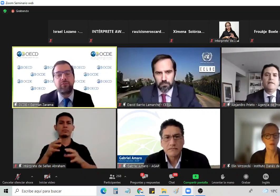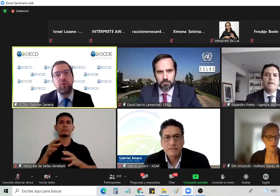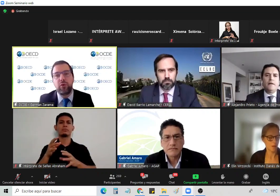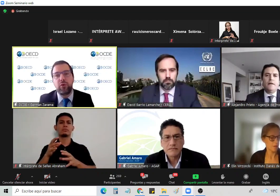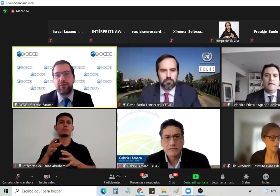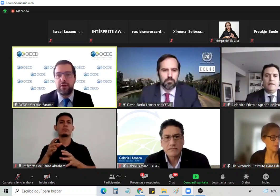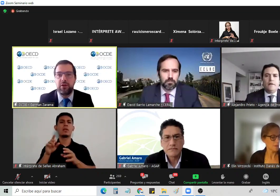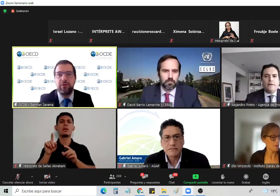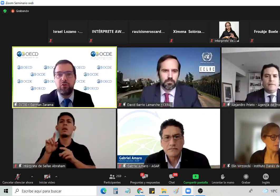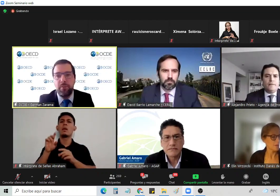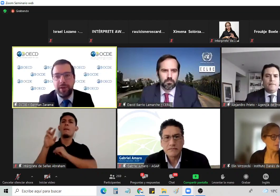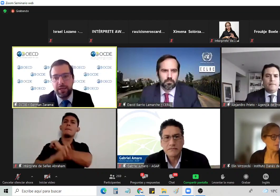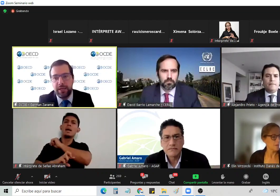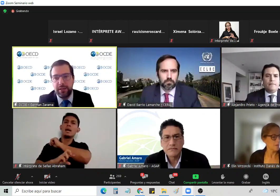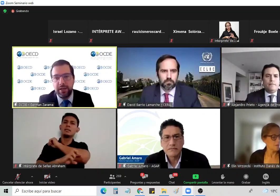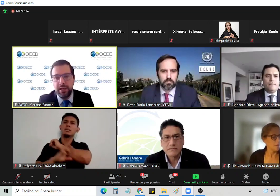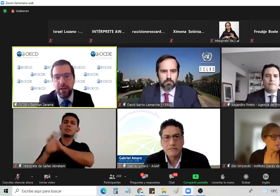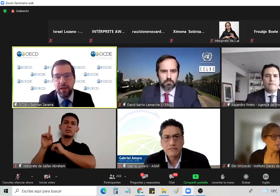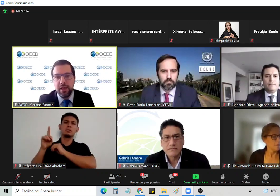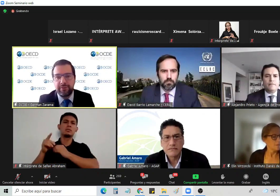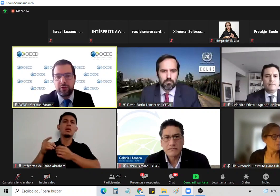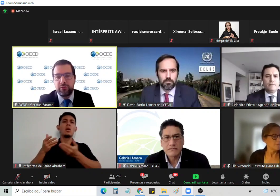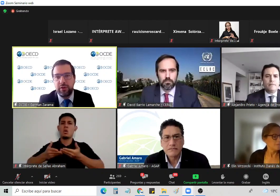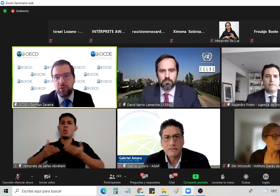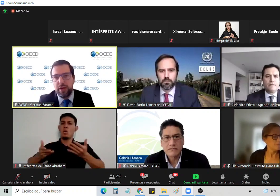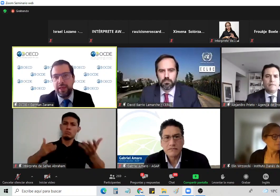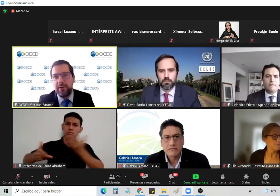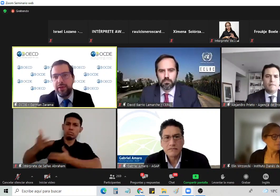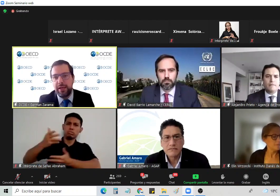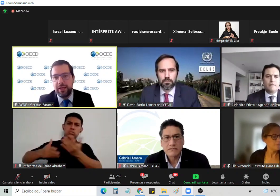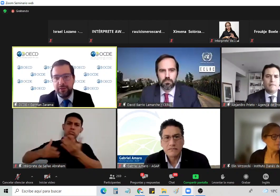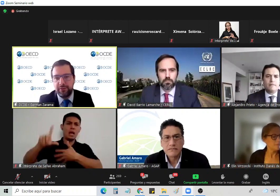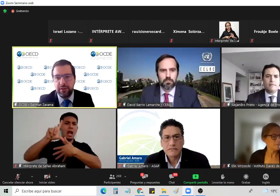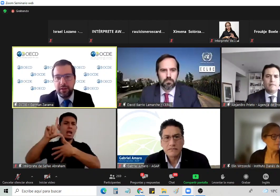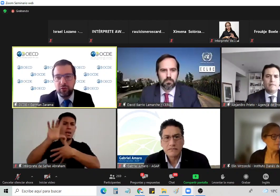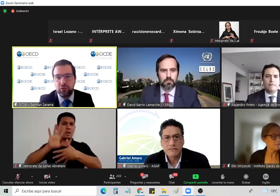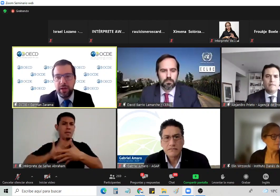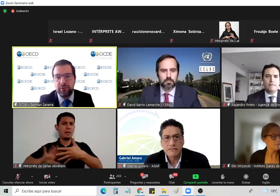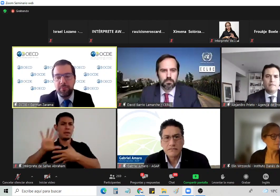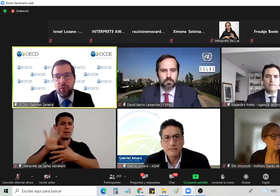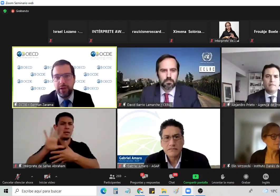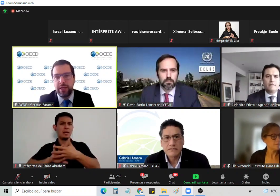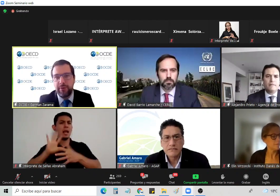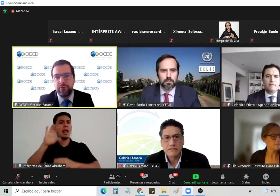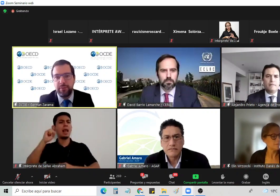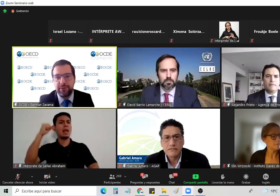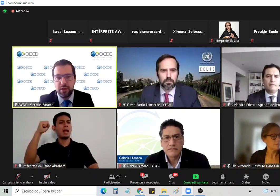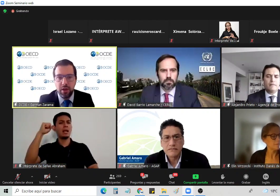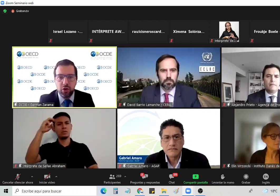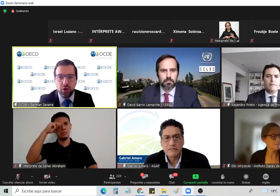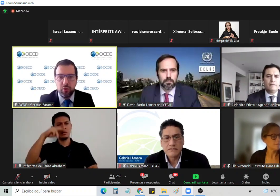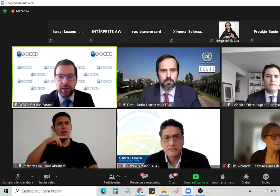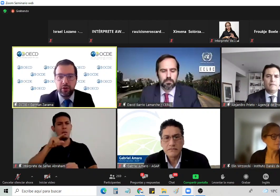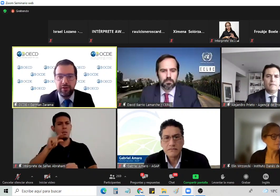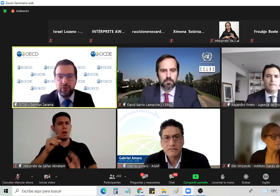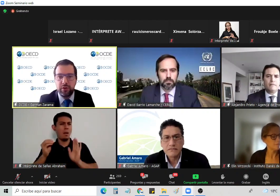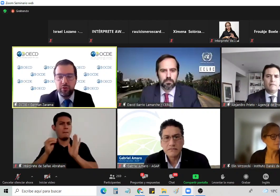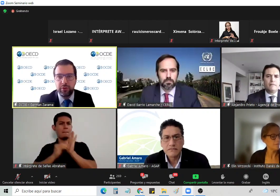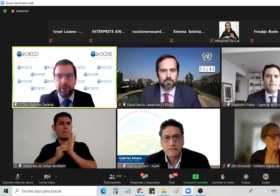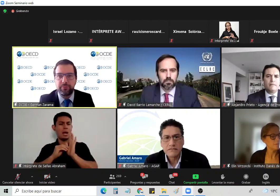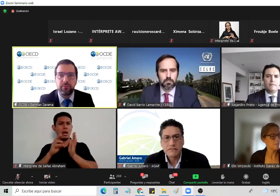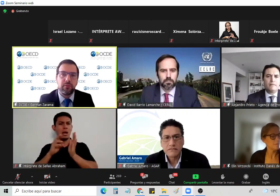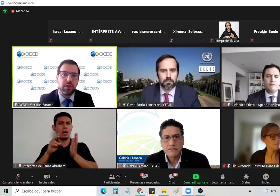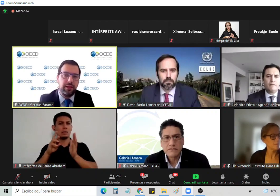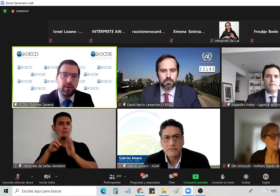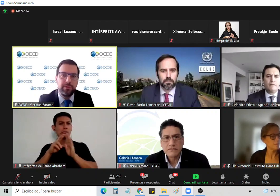especially considering the productive productive countries like in latin america and that we talk about due diligence and human